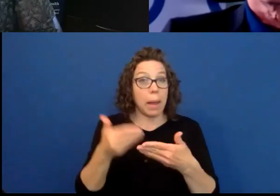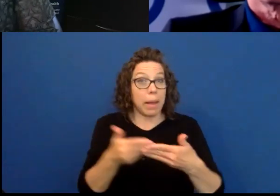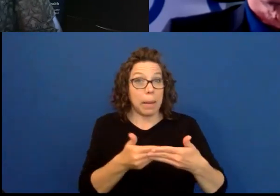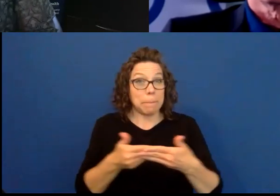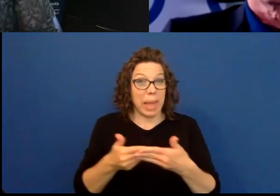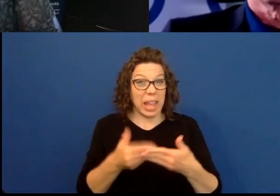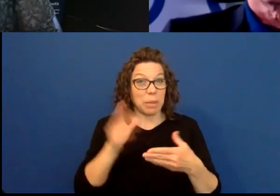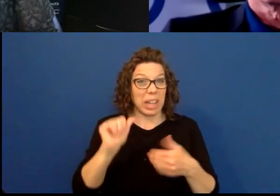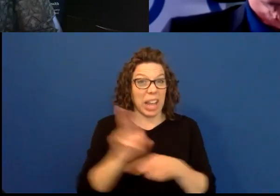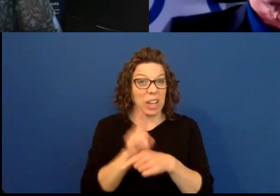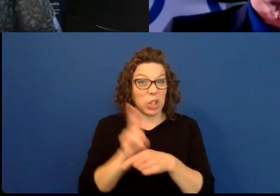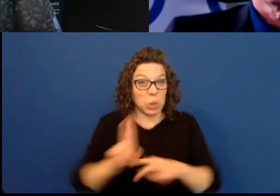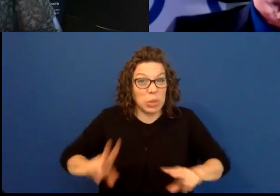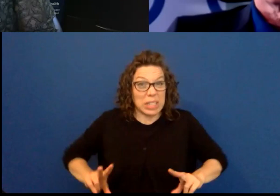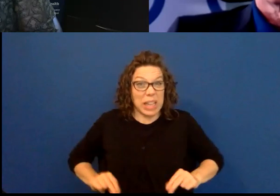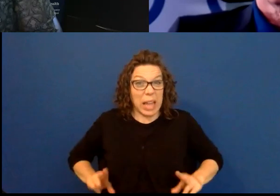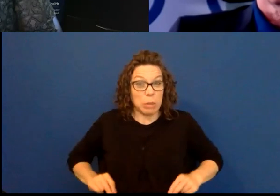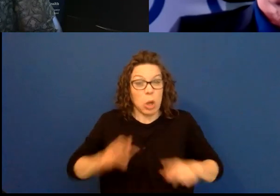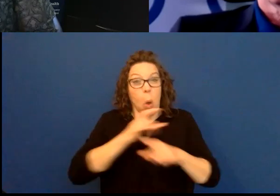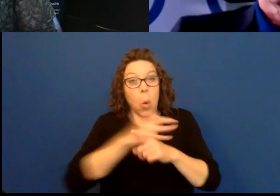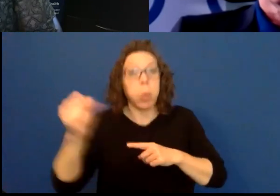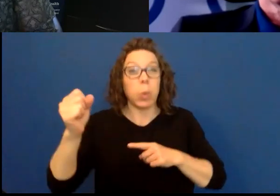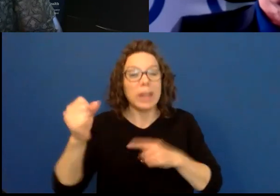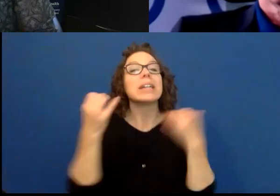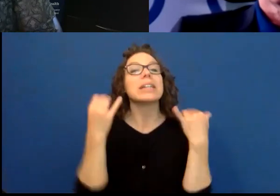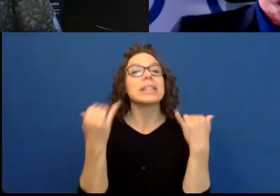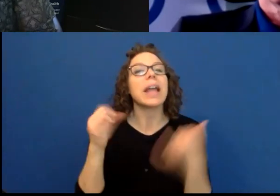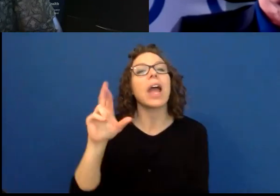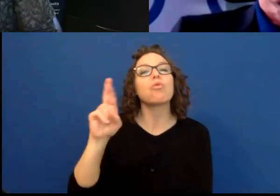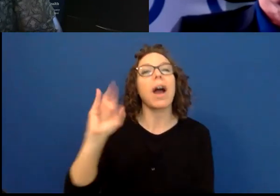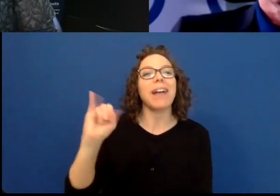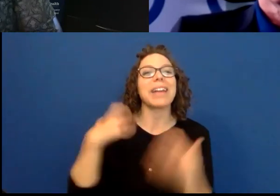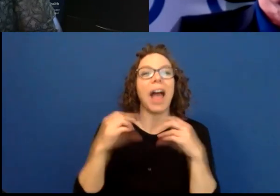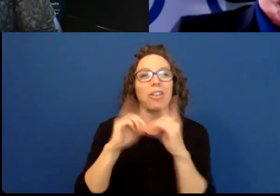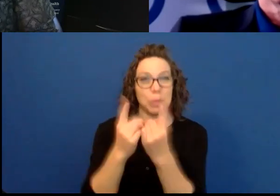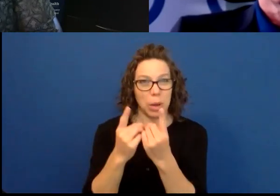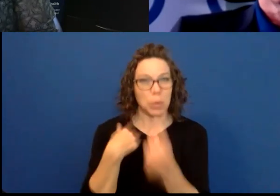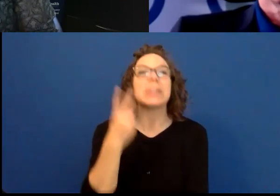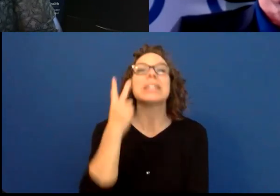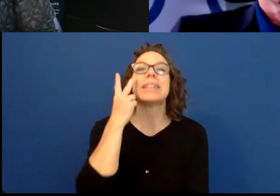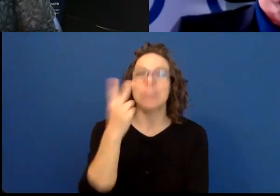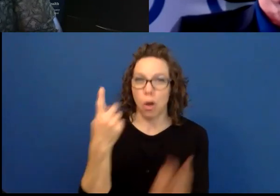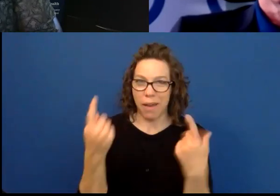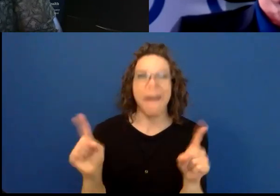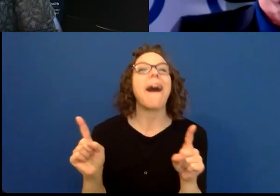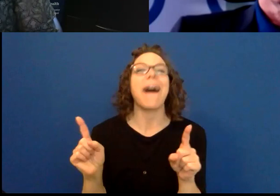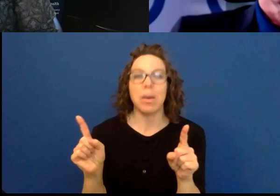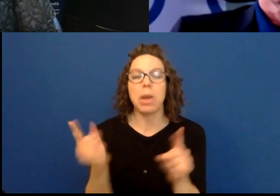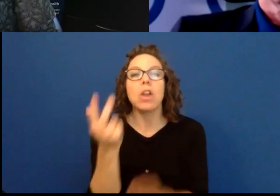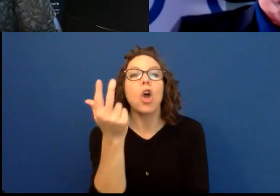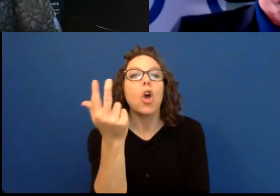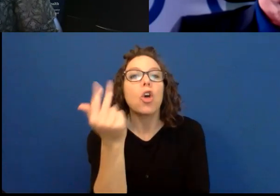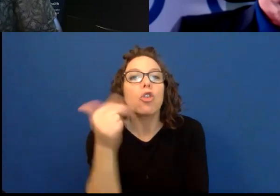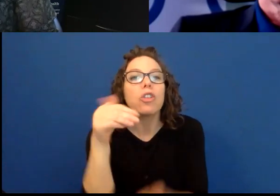diapers. Today at the Rock Island County Health Department, we saw how quickly a community can snatch up